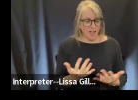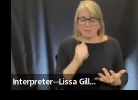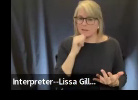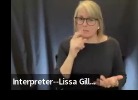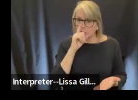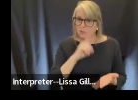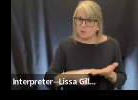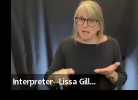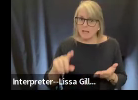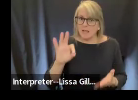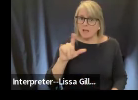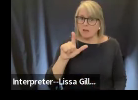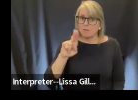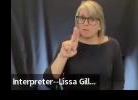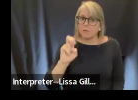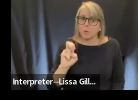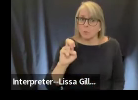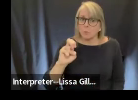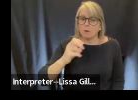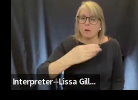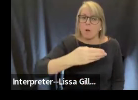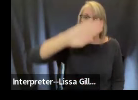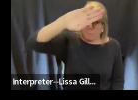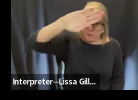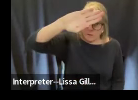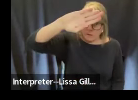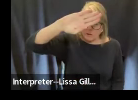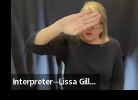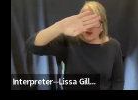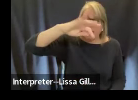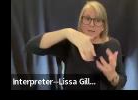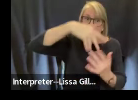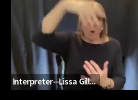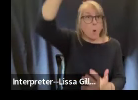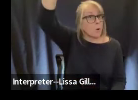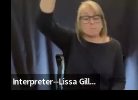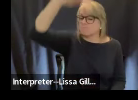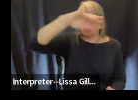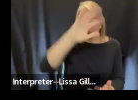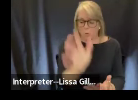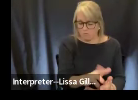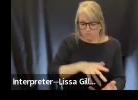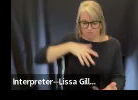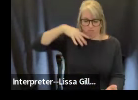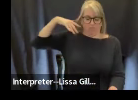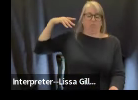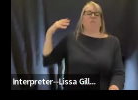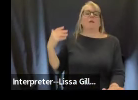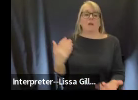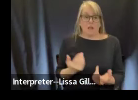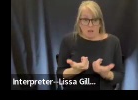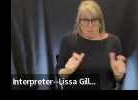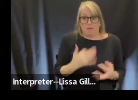to see that the flue is open, and then the smoke pulling into the home and then really creating a much bigger fire than they're comfortable with